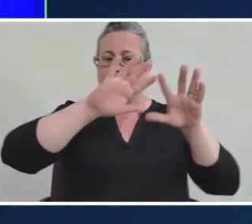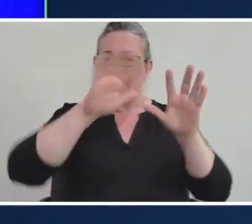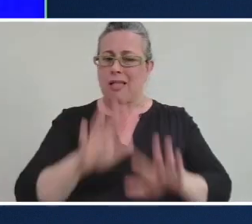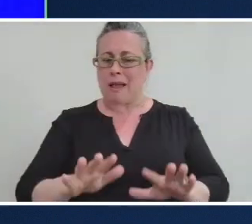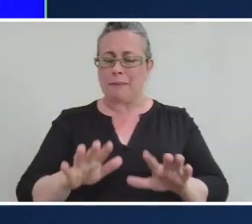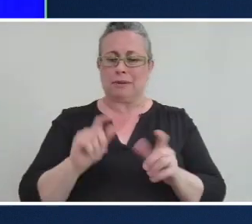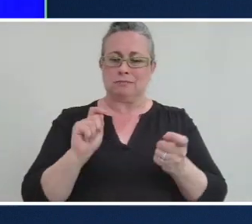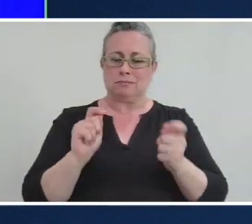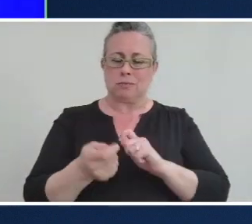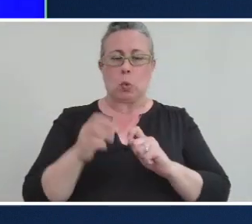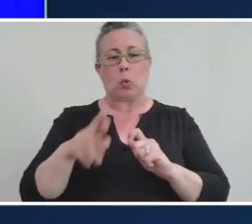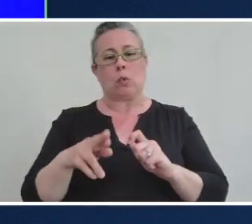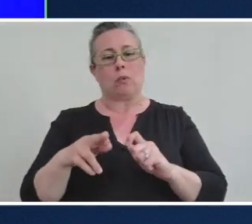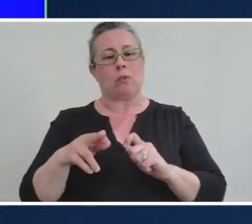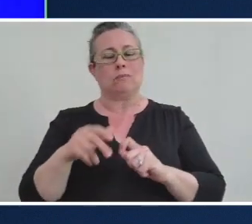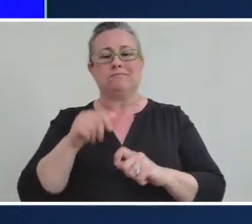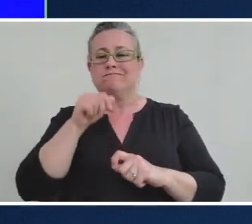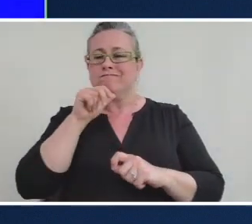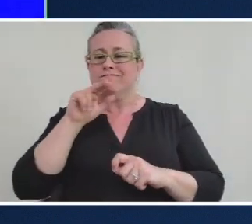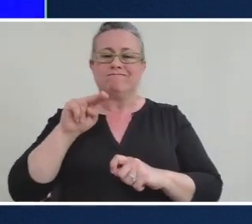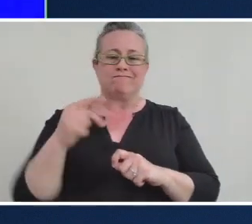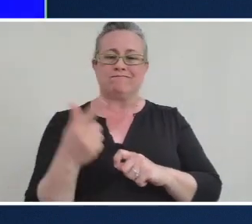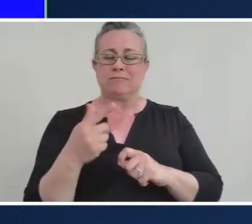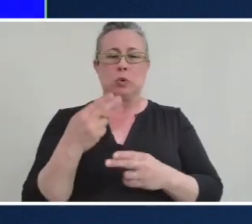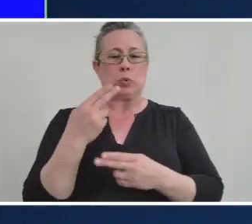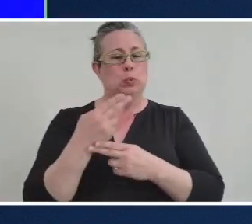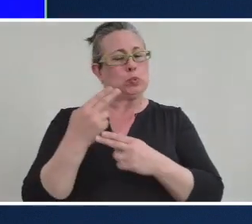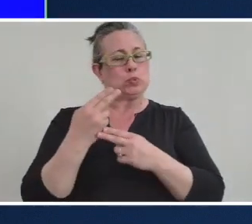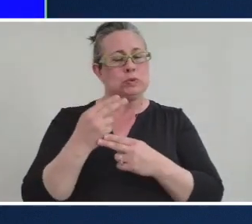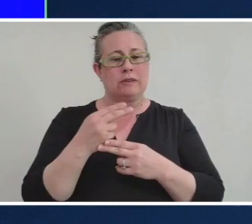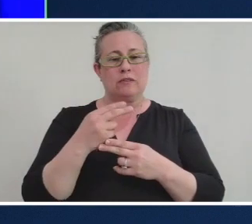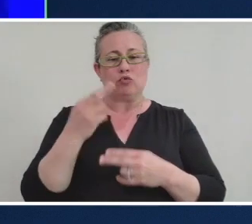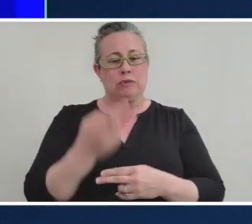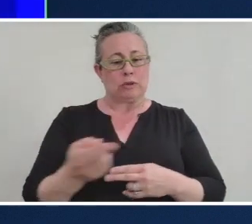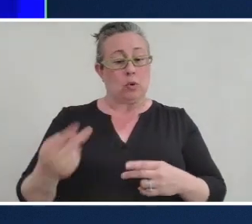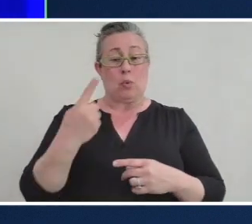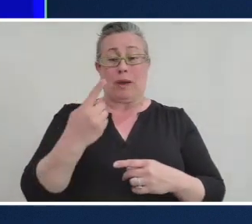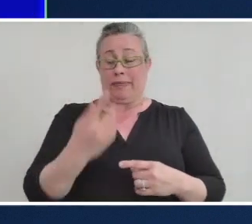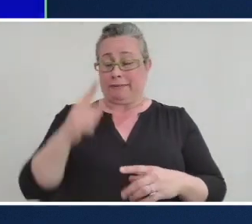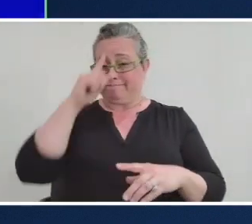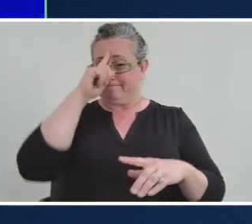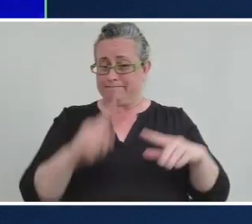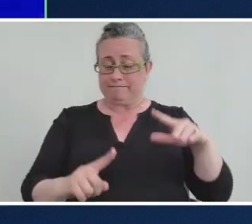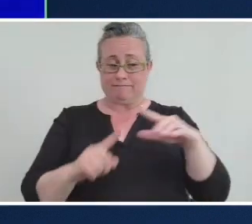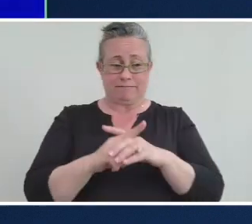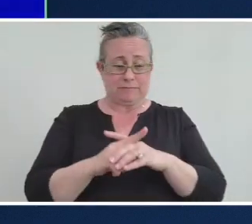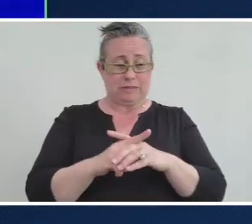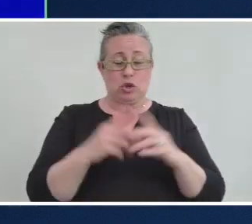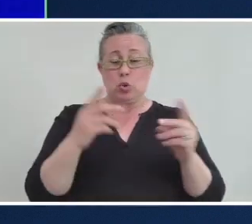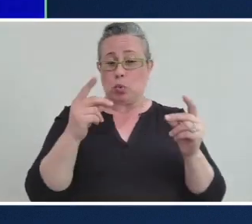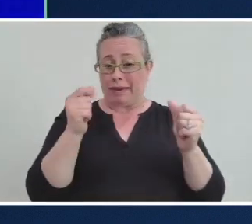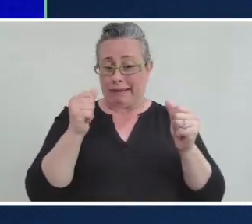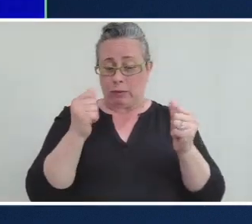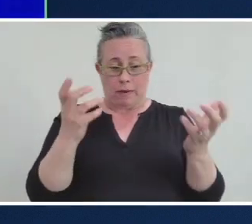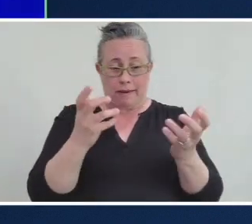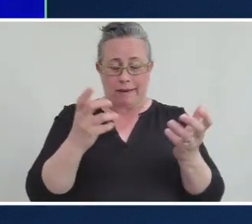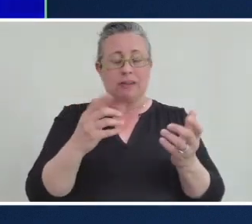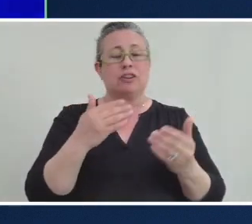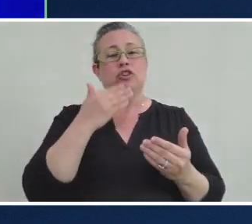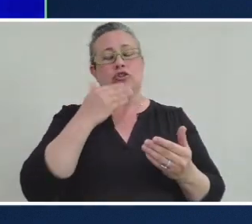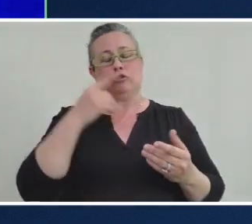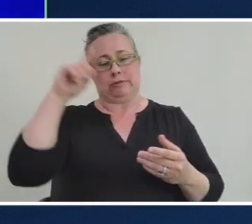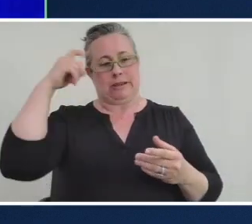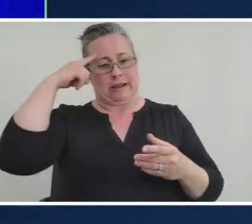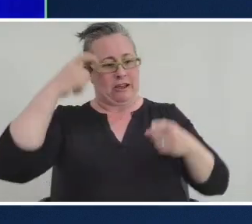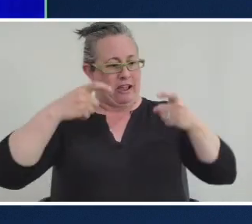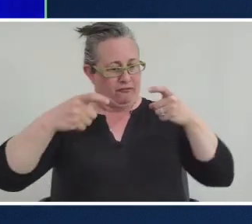of resources, one factor that comes to mind immediately is good governance. We know